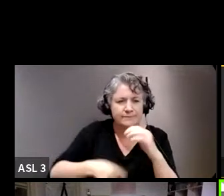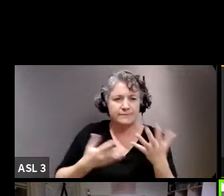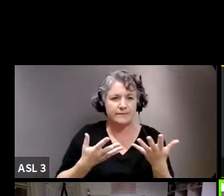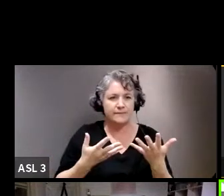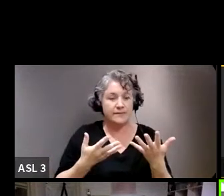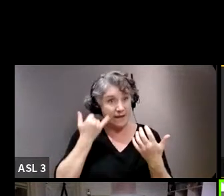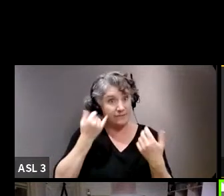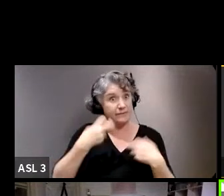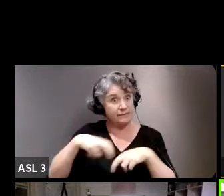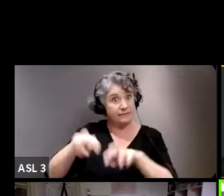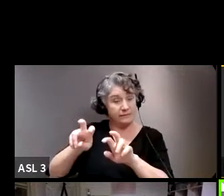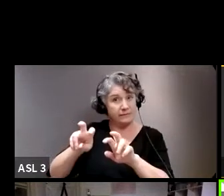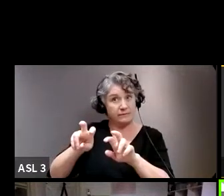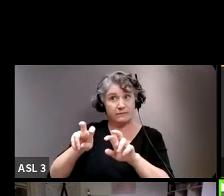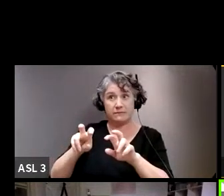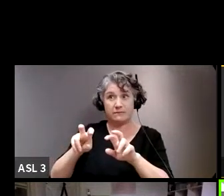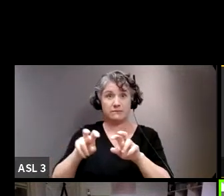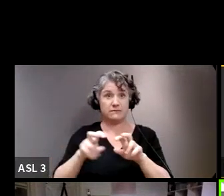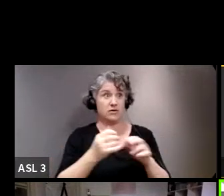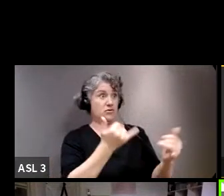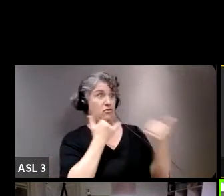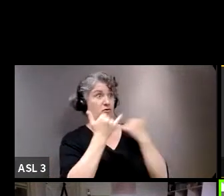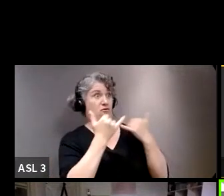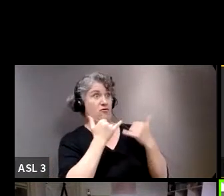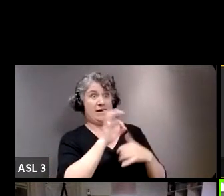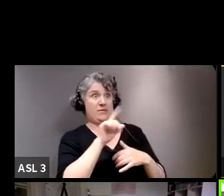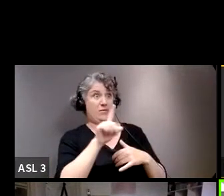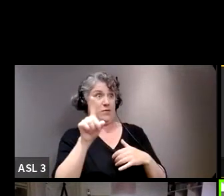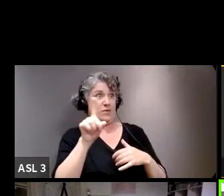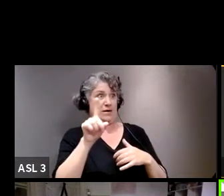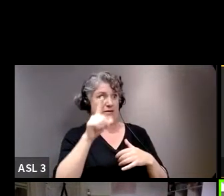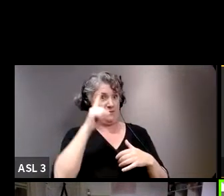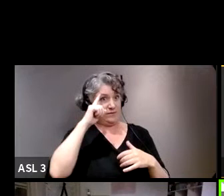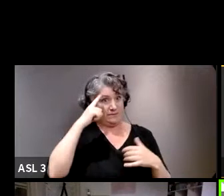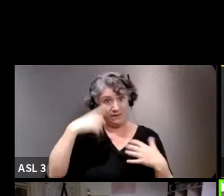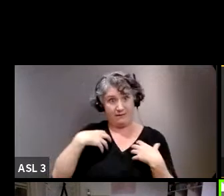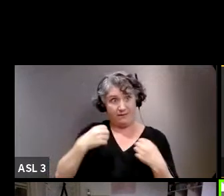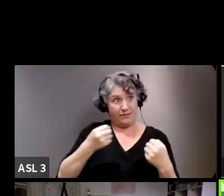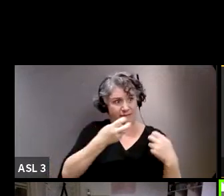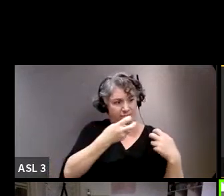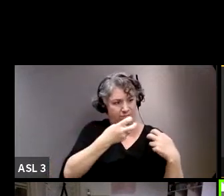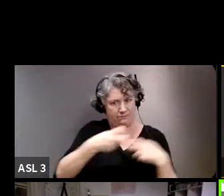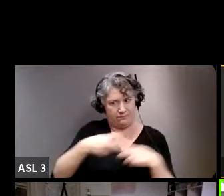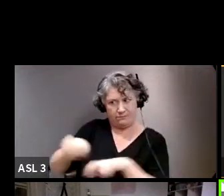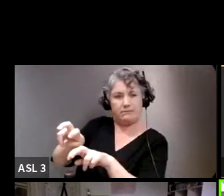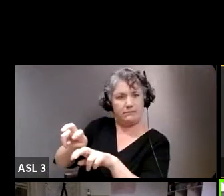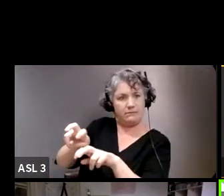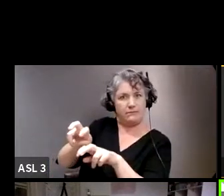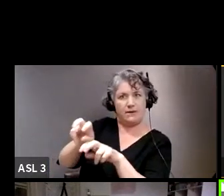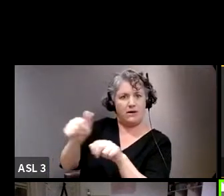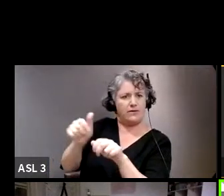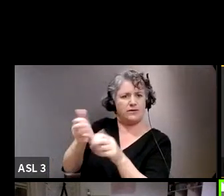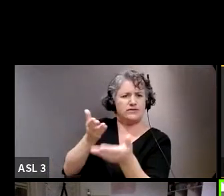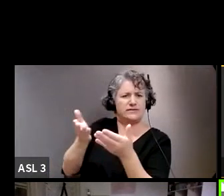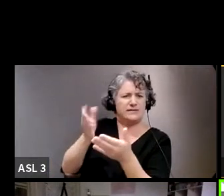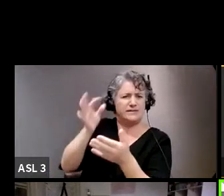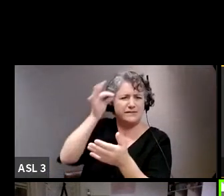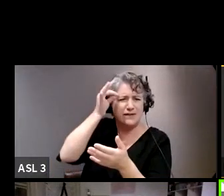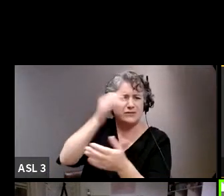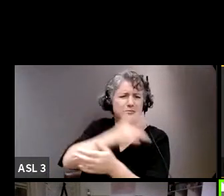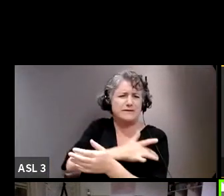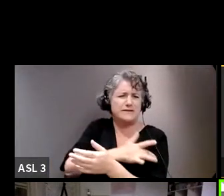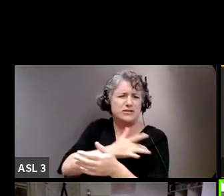calls as much as possible into the hands of other service providers whether they be federally funded provincially funded municipally